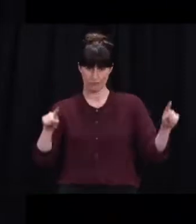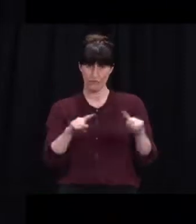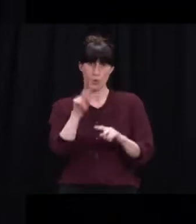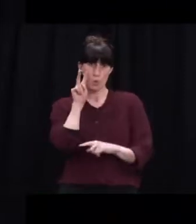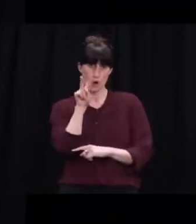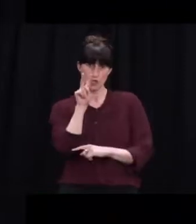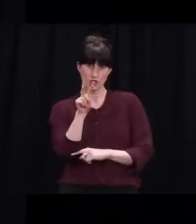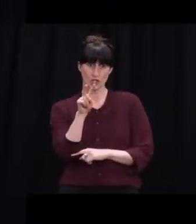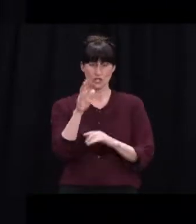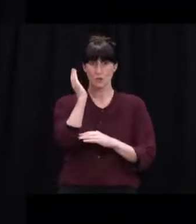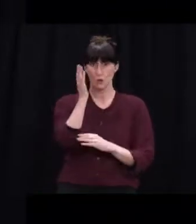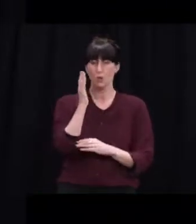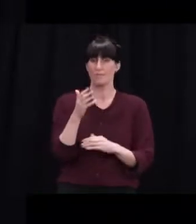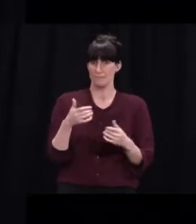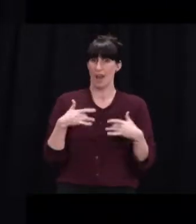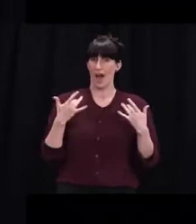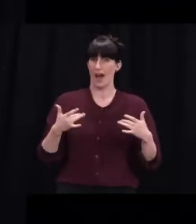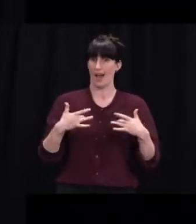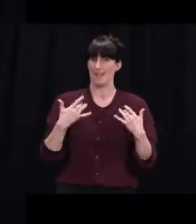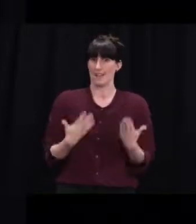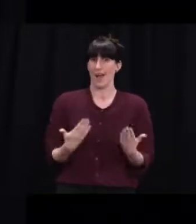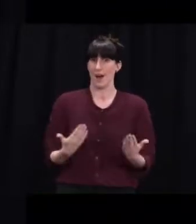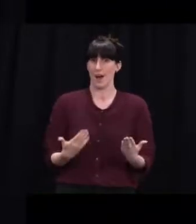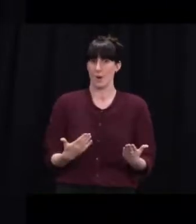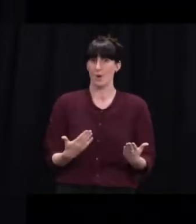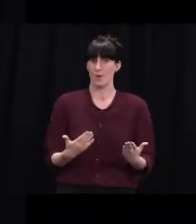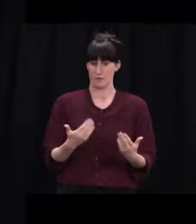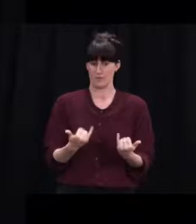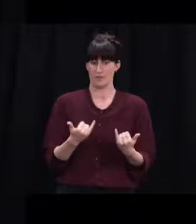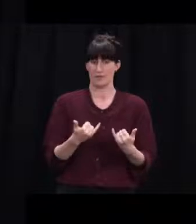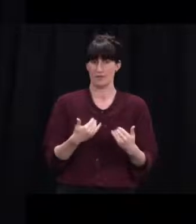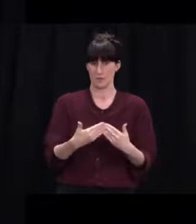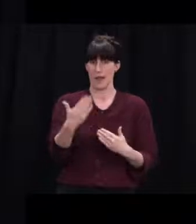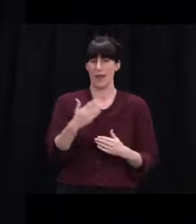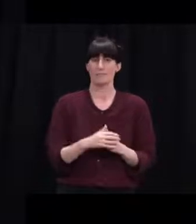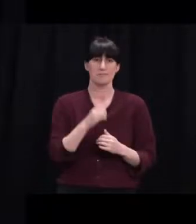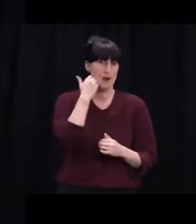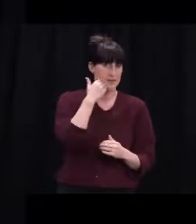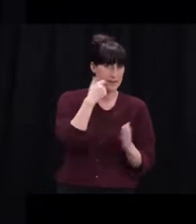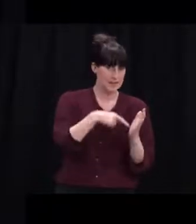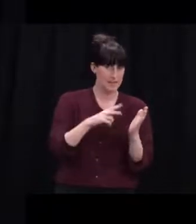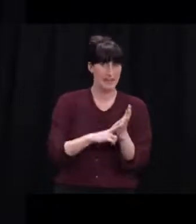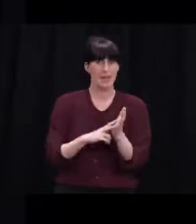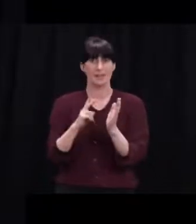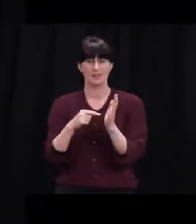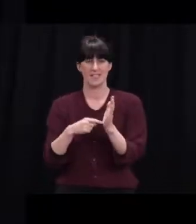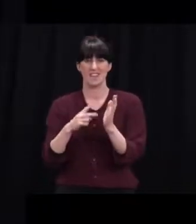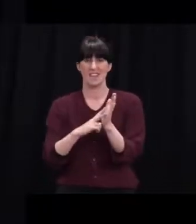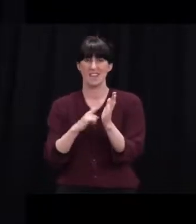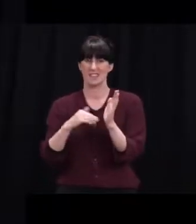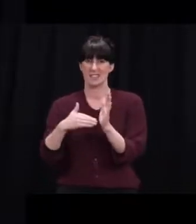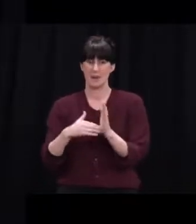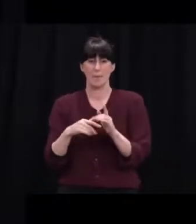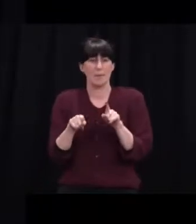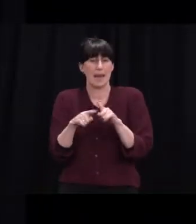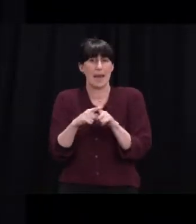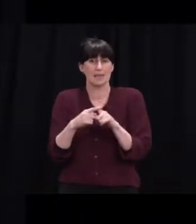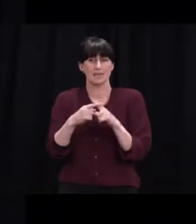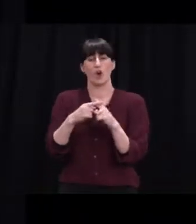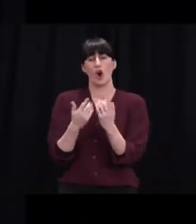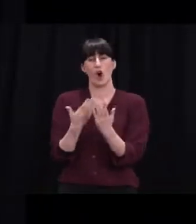year. Live education TV has been reactivated, both on TVNZ and Māori TV. That comes on